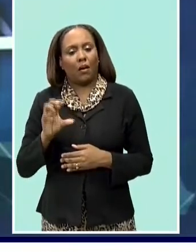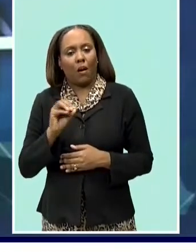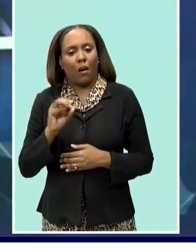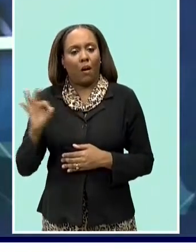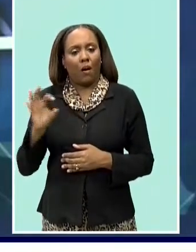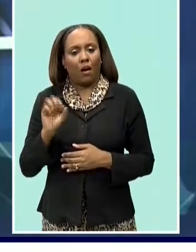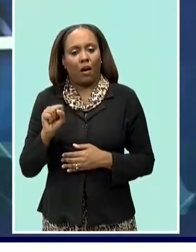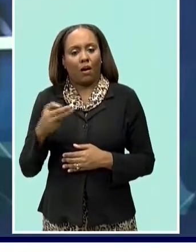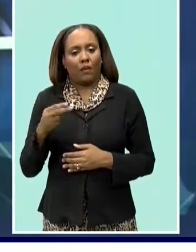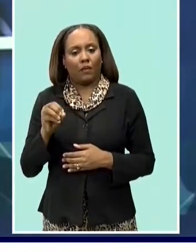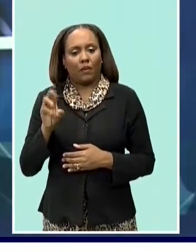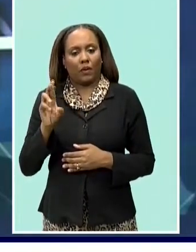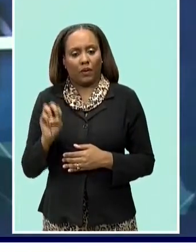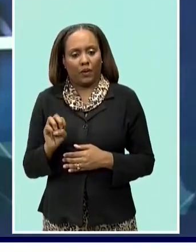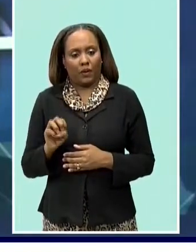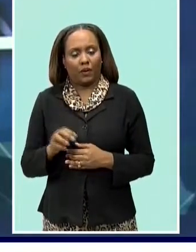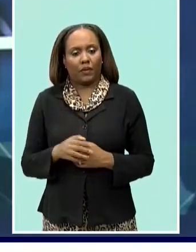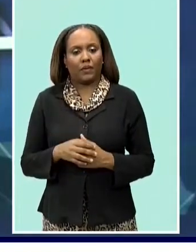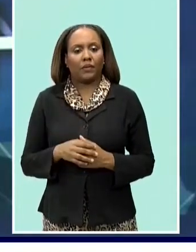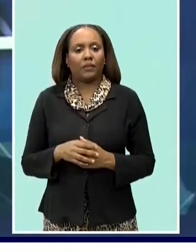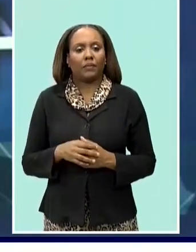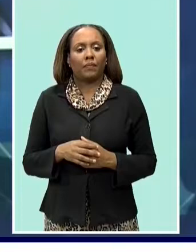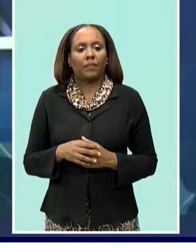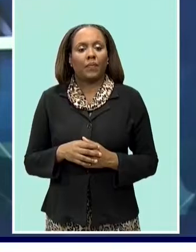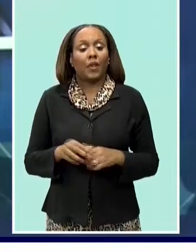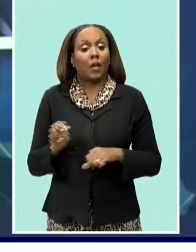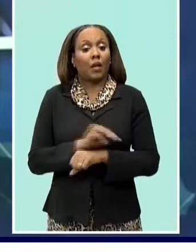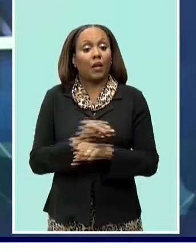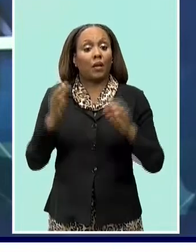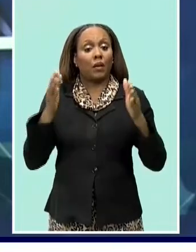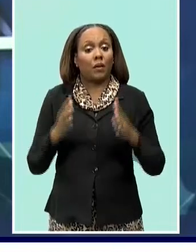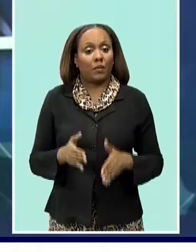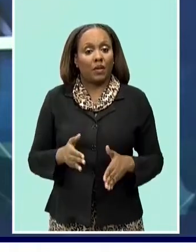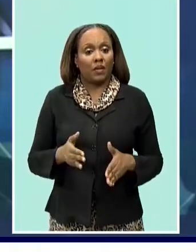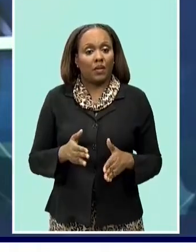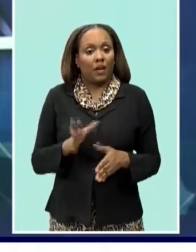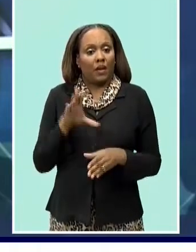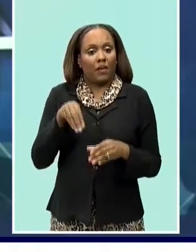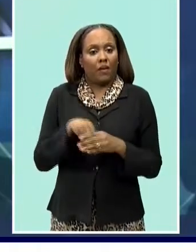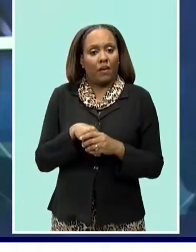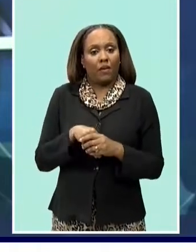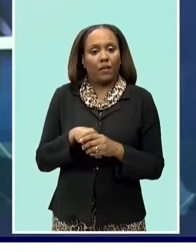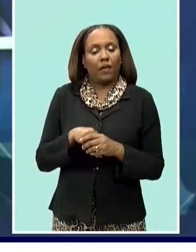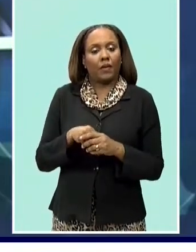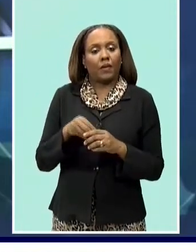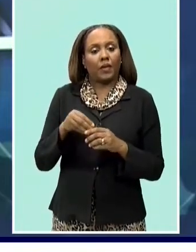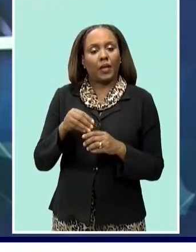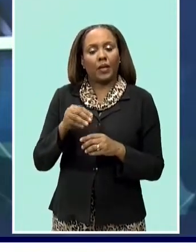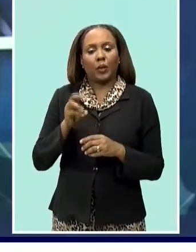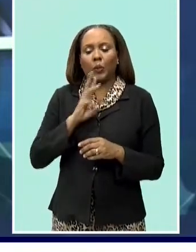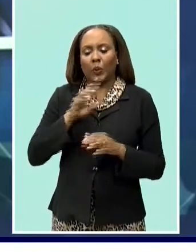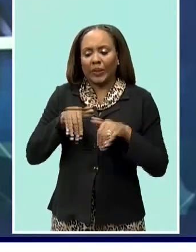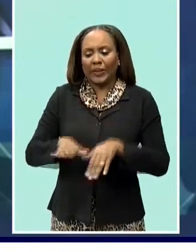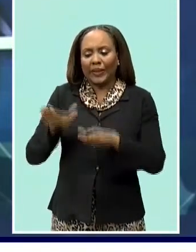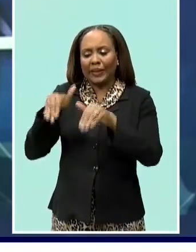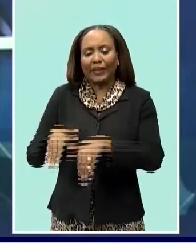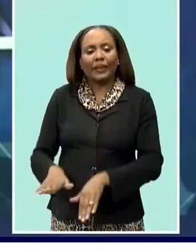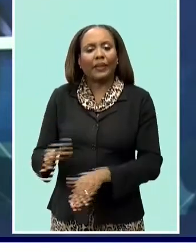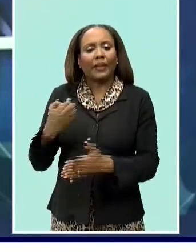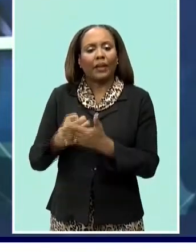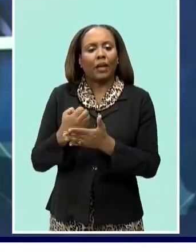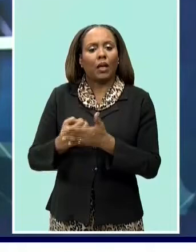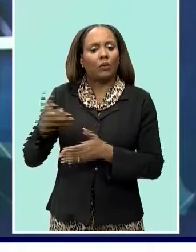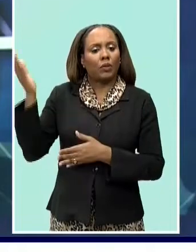in the Ministry of Maritime Affairs and the Blue Economy, Esworth Reed. Mr. Reed was speaking during the opening ceremony